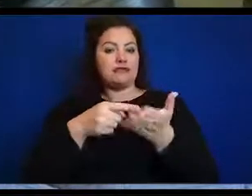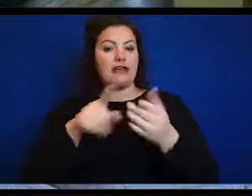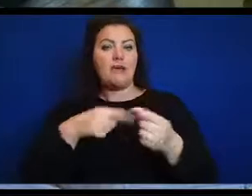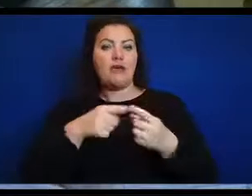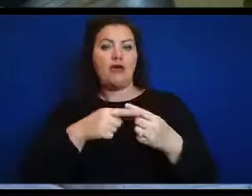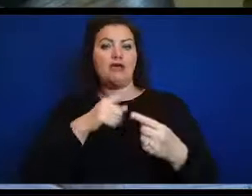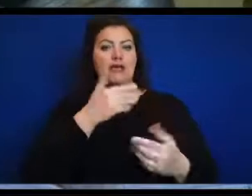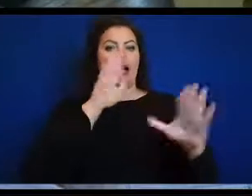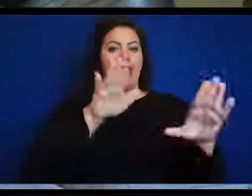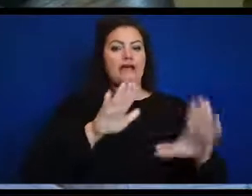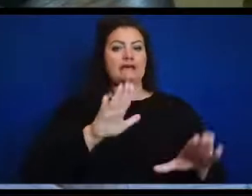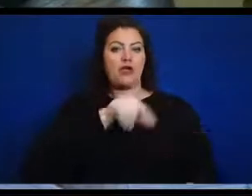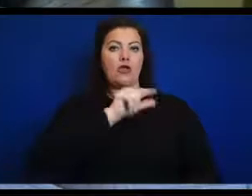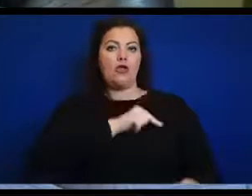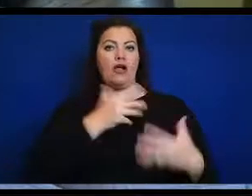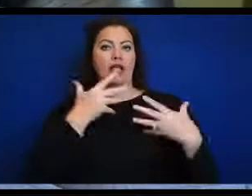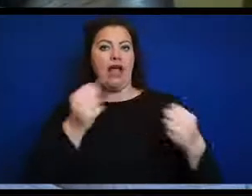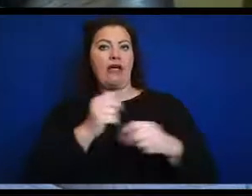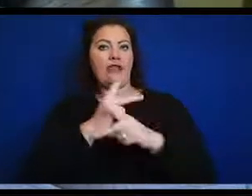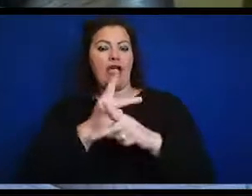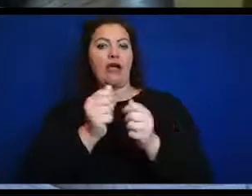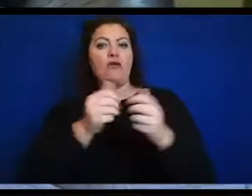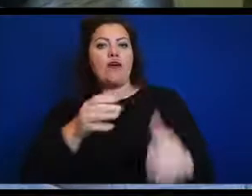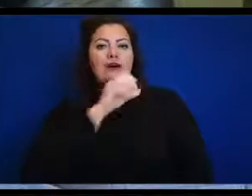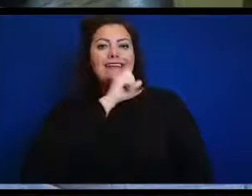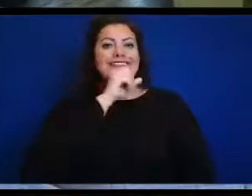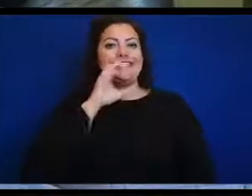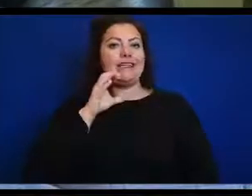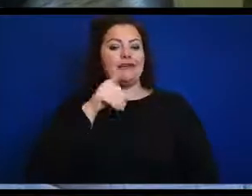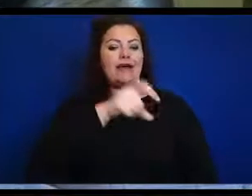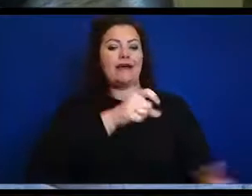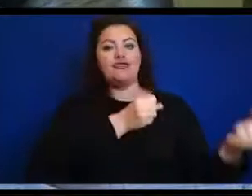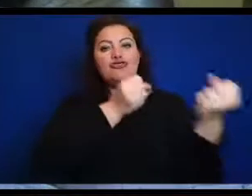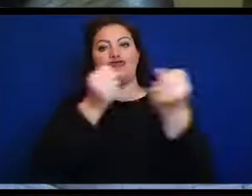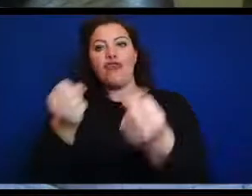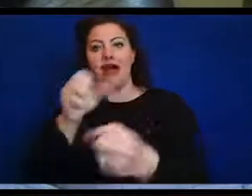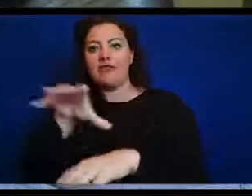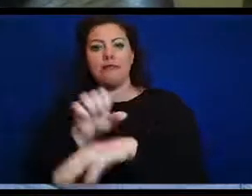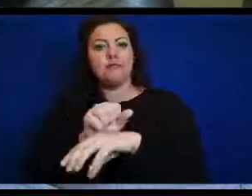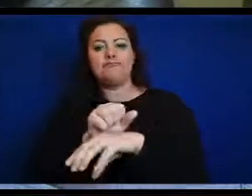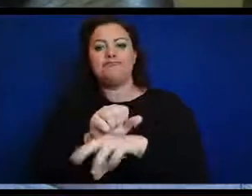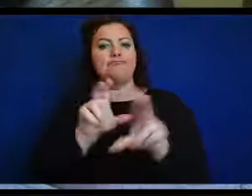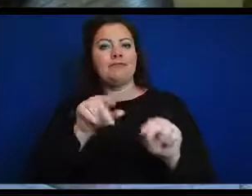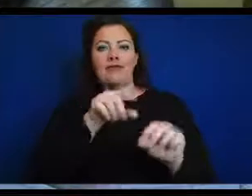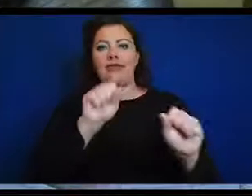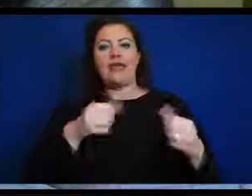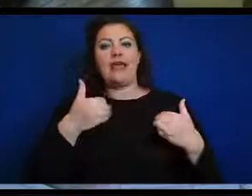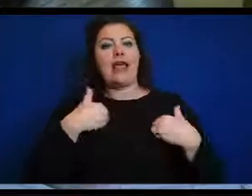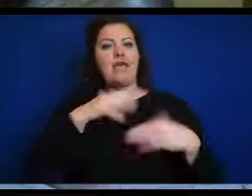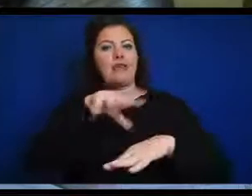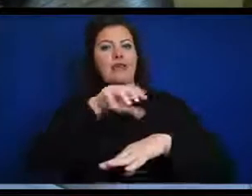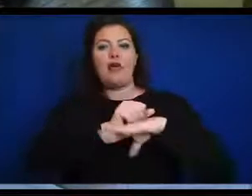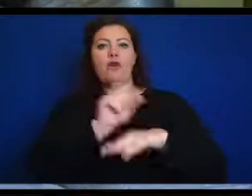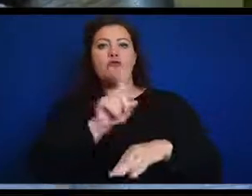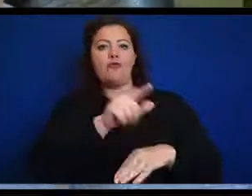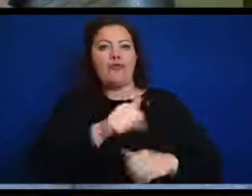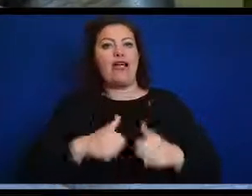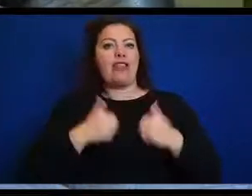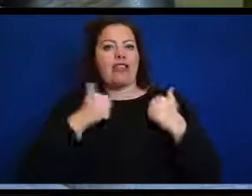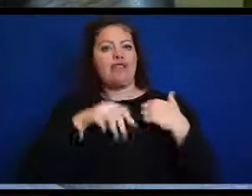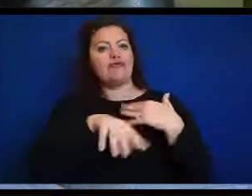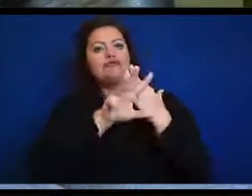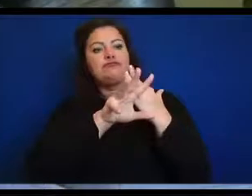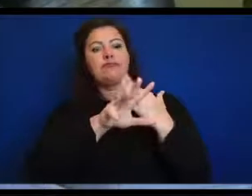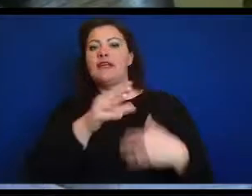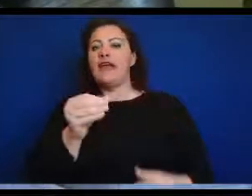care without seniors having to necessarily drive to appointments, but having the opportunity to have those appointments from where they live. And in